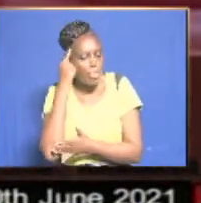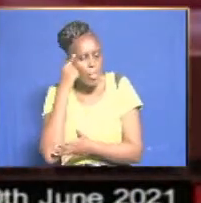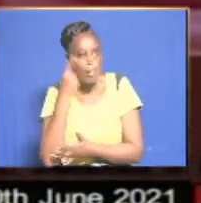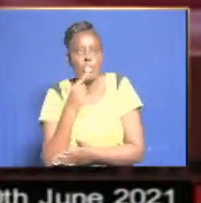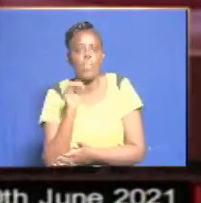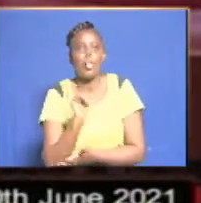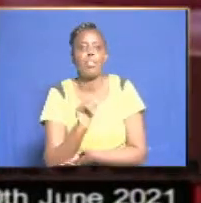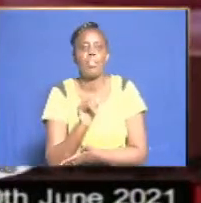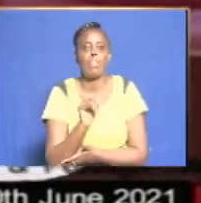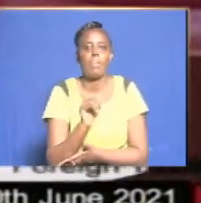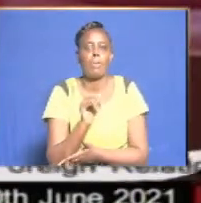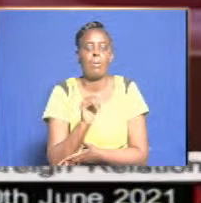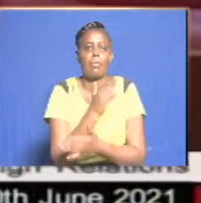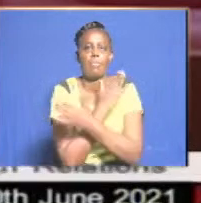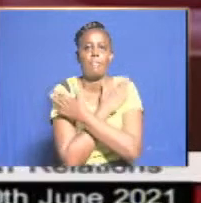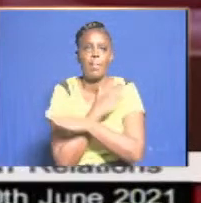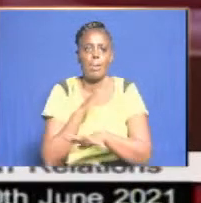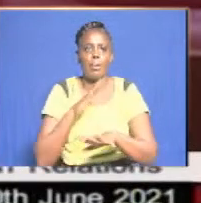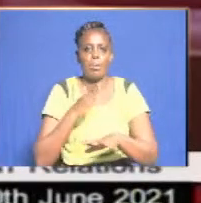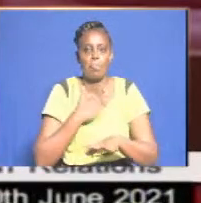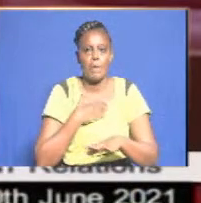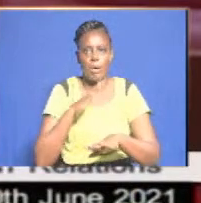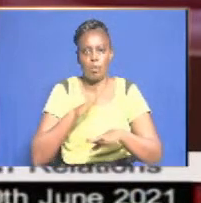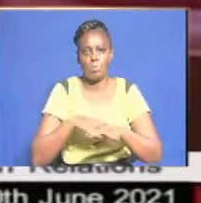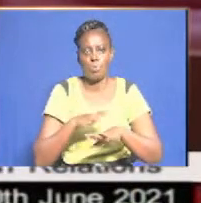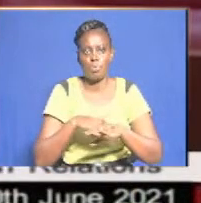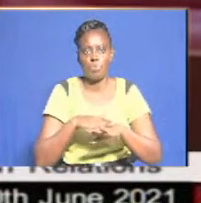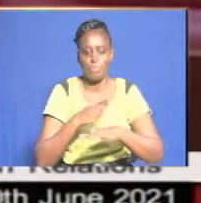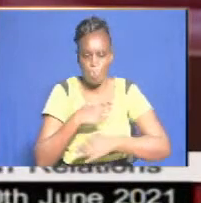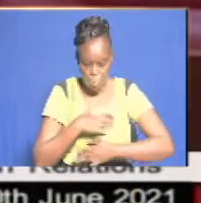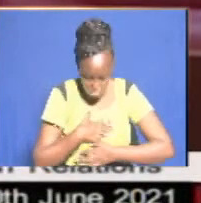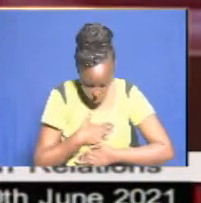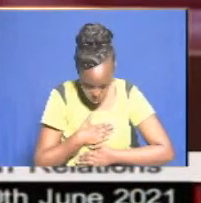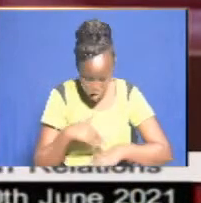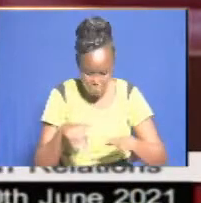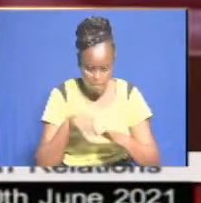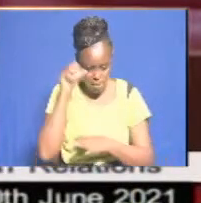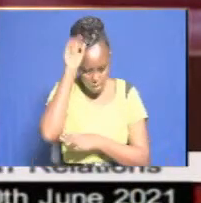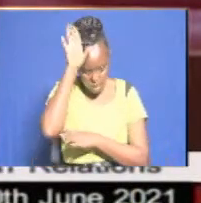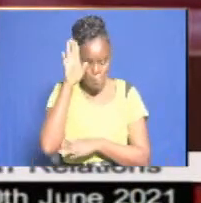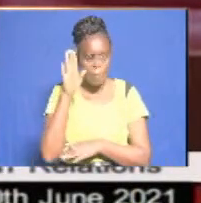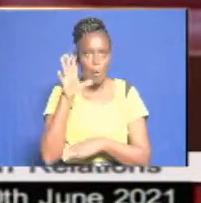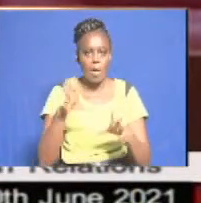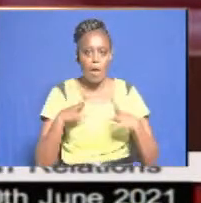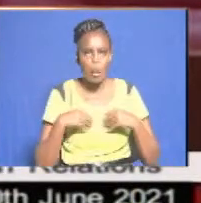told by my good friend here, the member for Kiambu, that I'm not allowed to think.